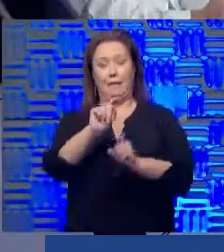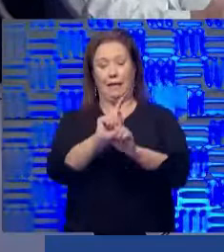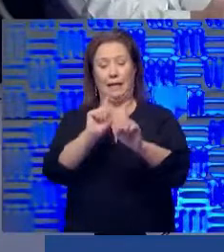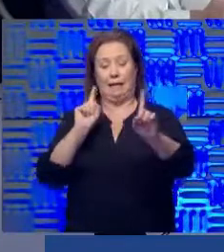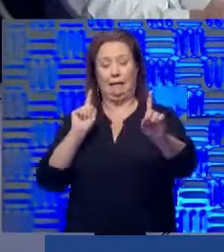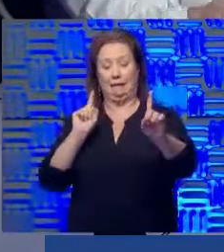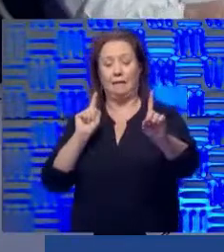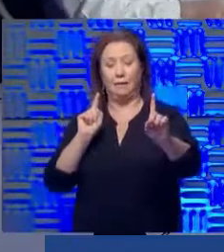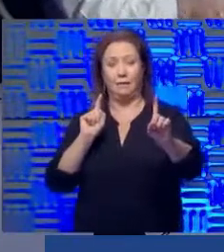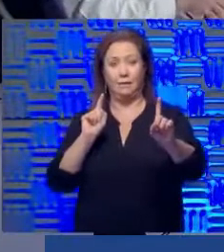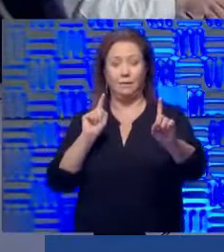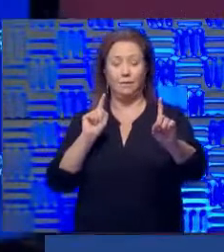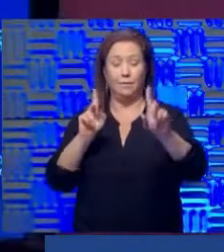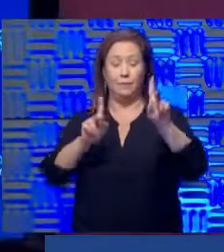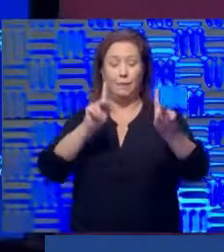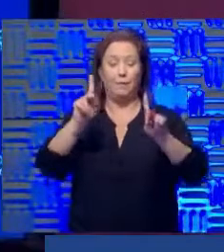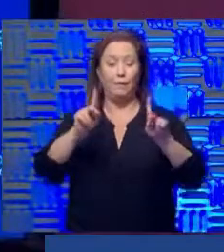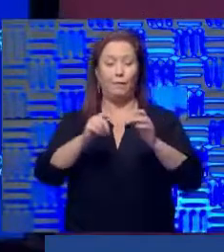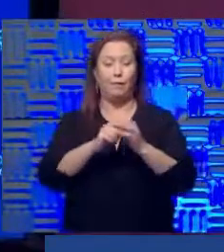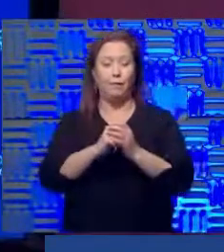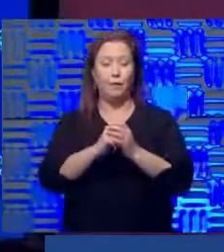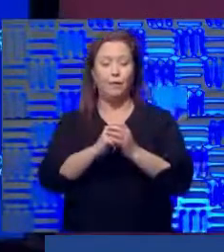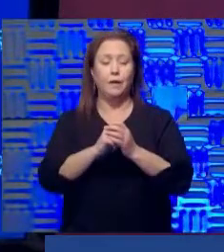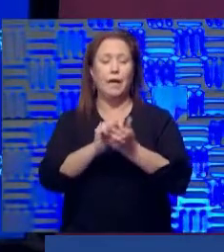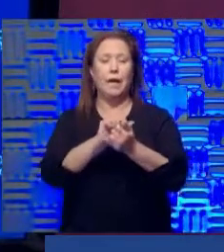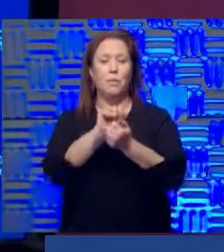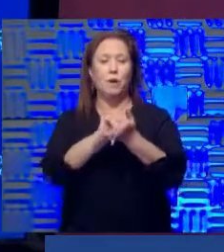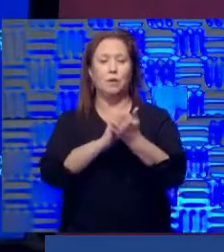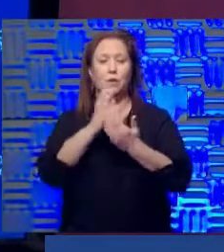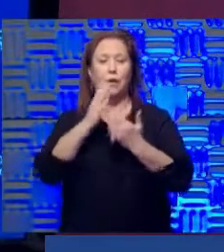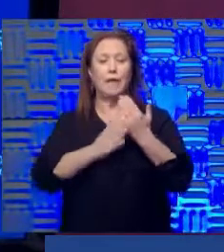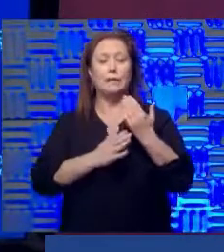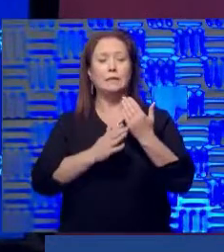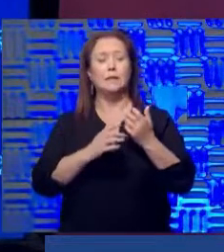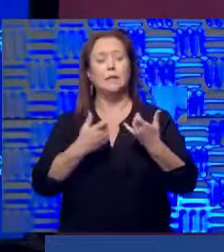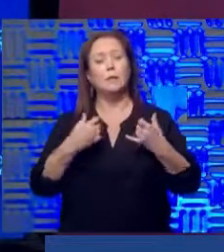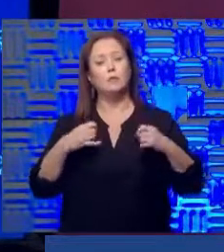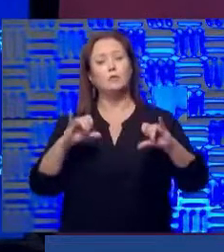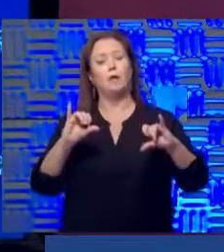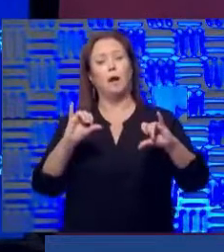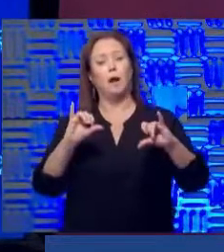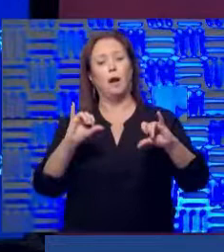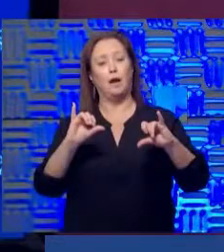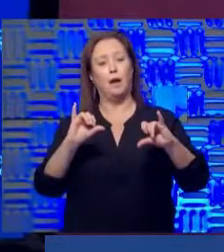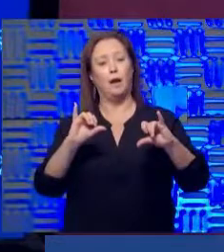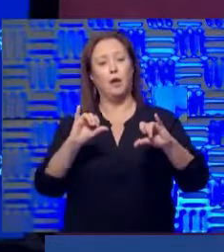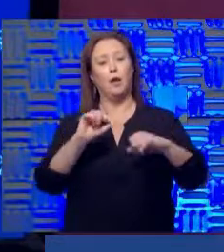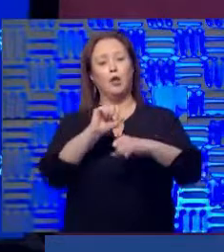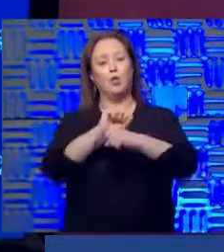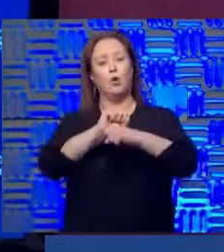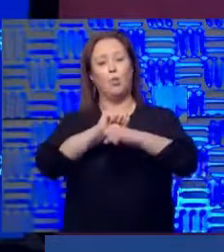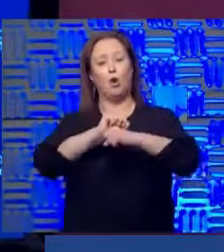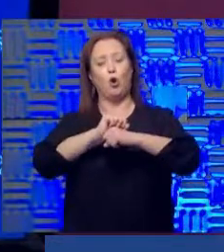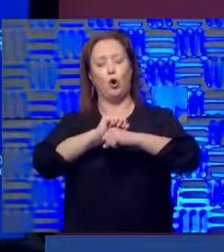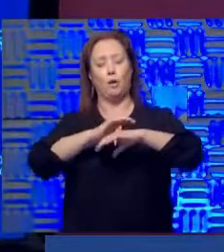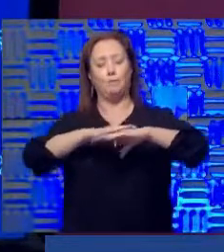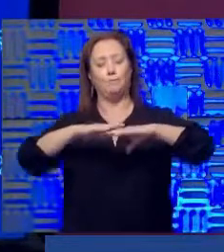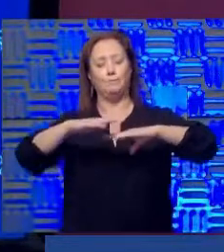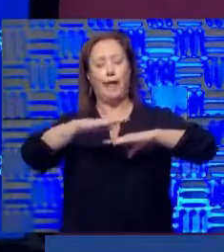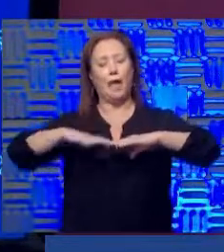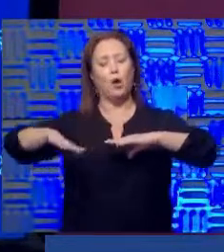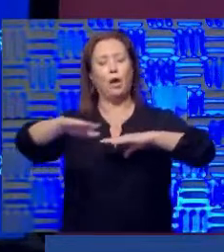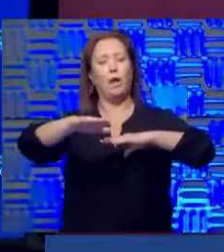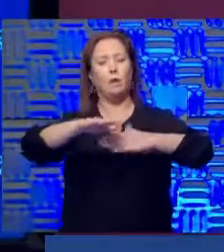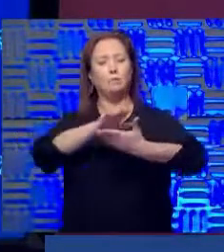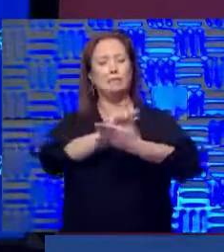anybody else, and wash your hands, and just try to, keep your work surface sanitized, and that's